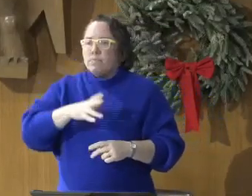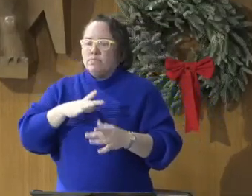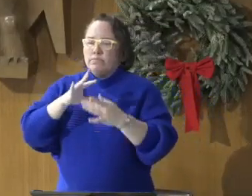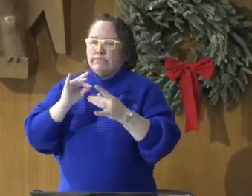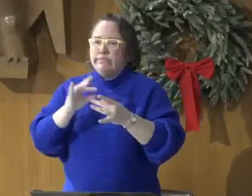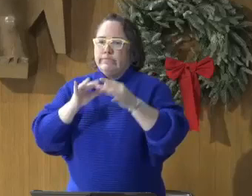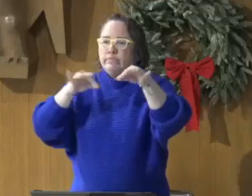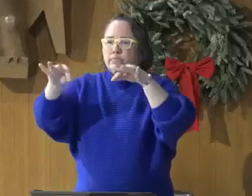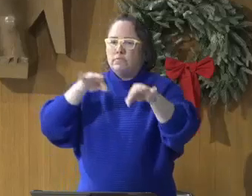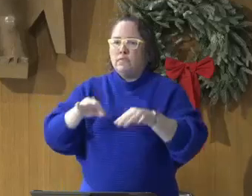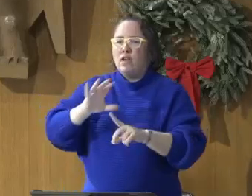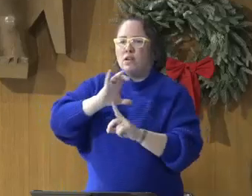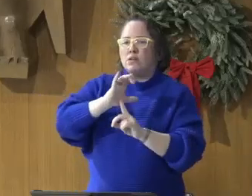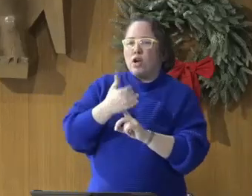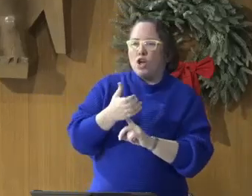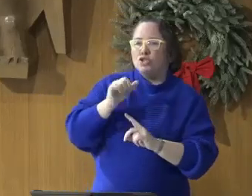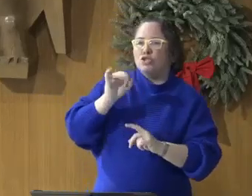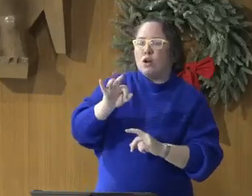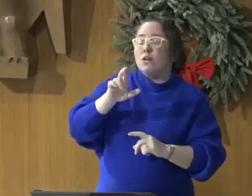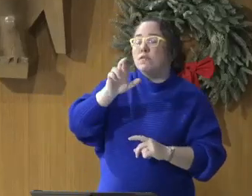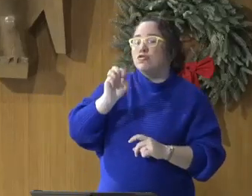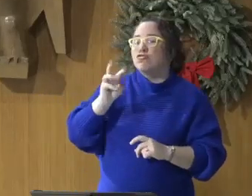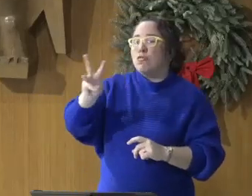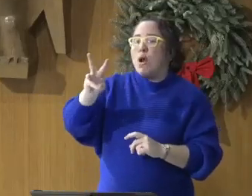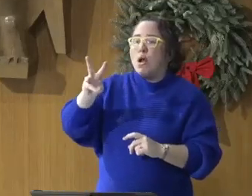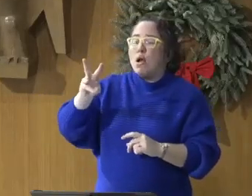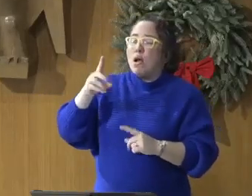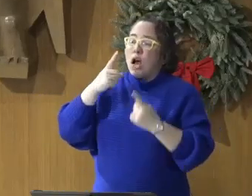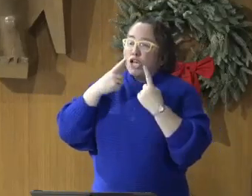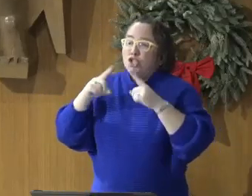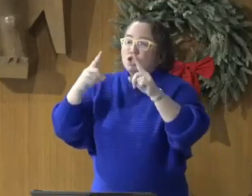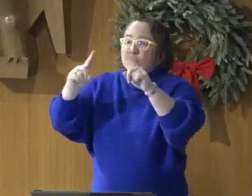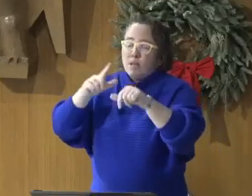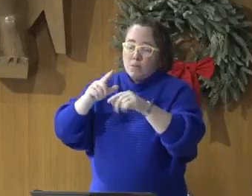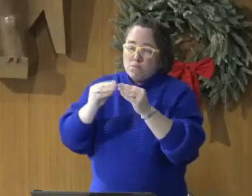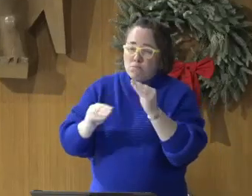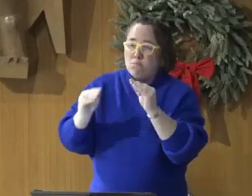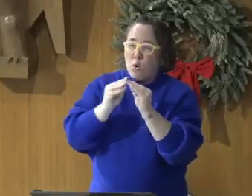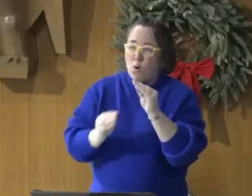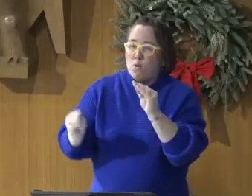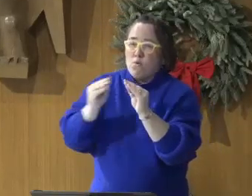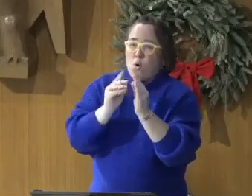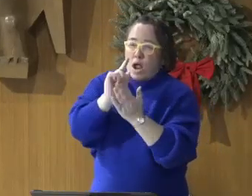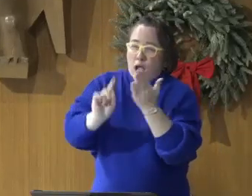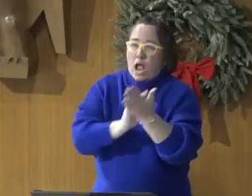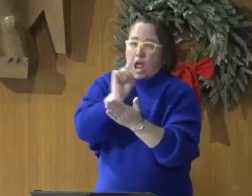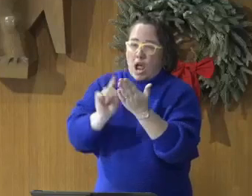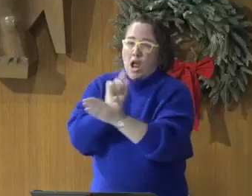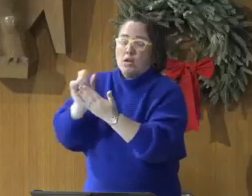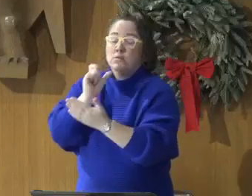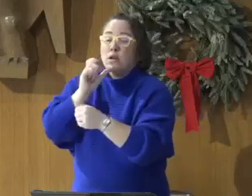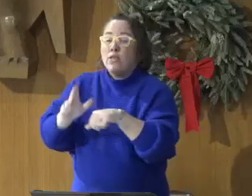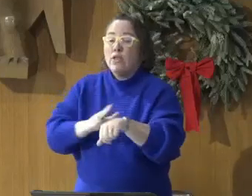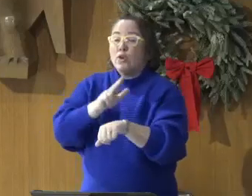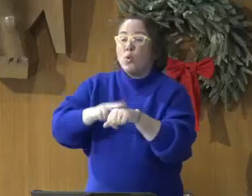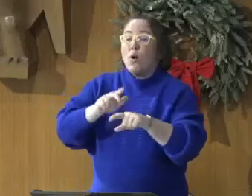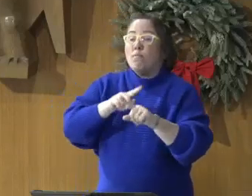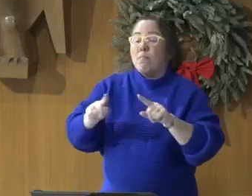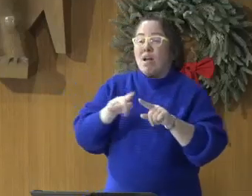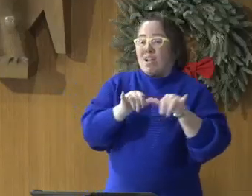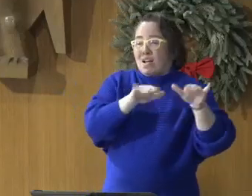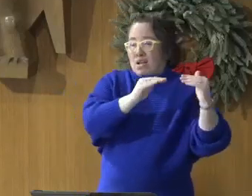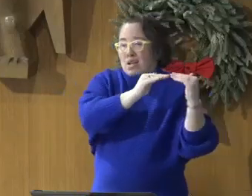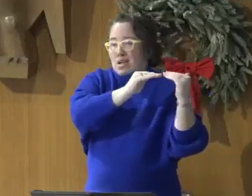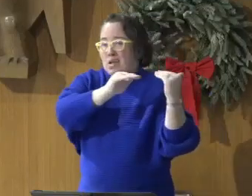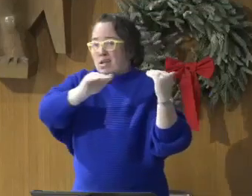a culture of raw achievement where longer and longer hours are not just the norm, they are the metric for